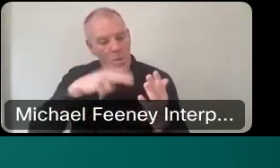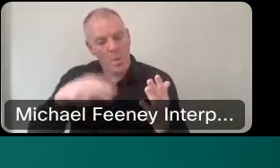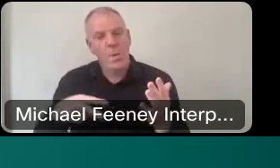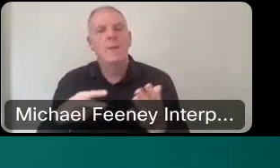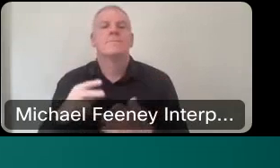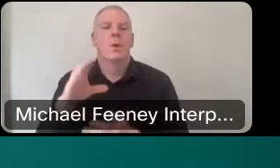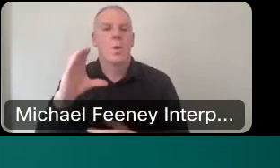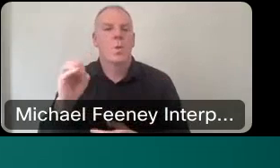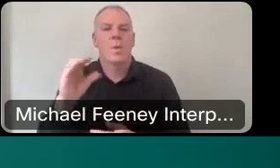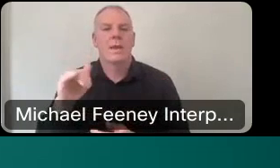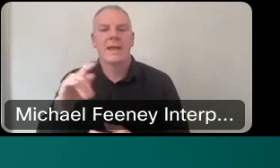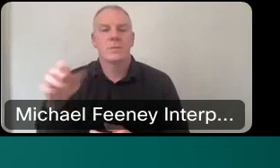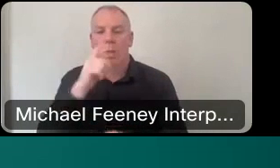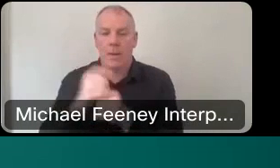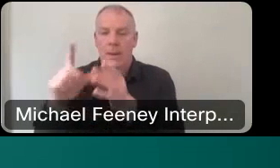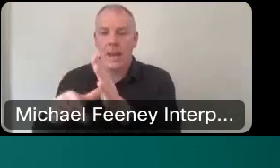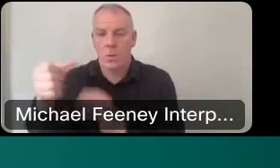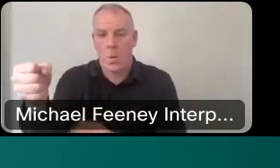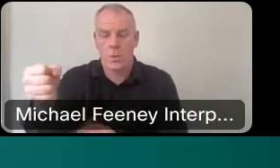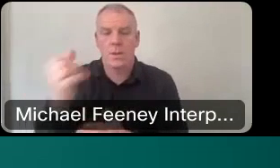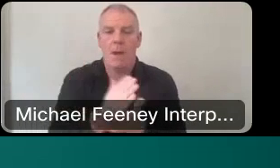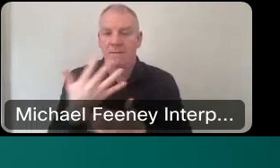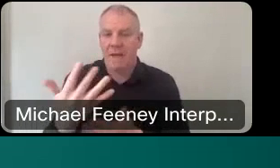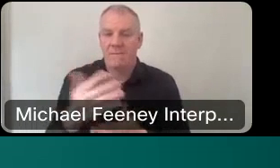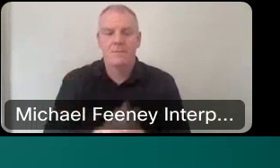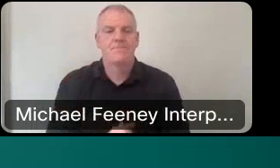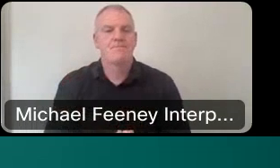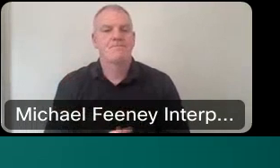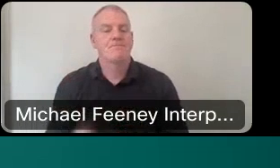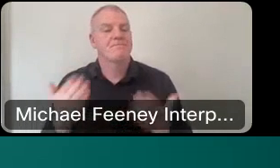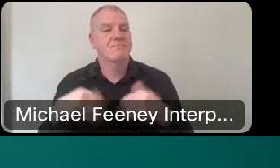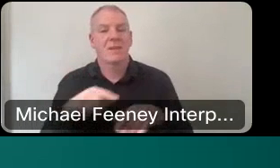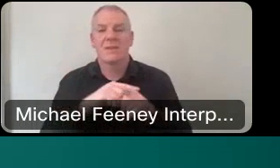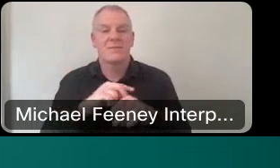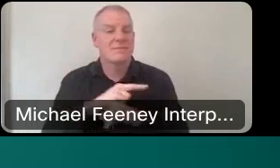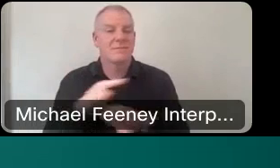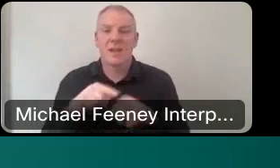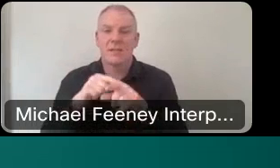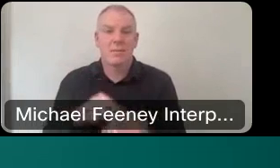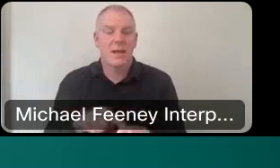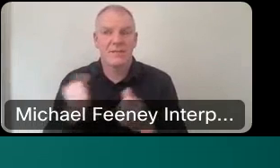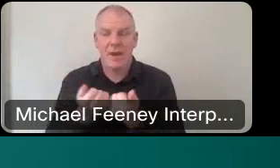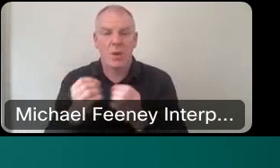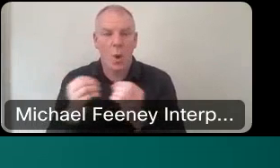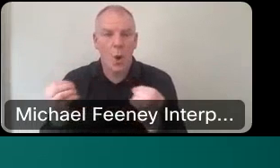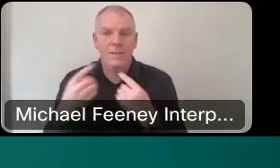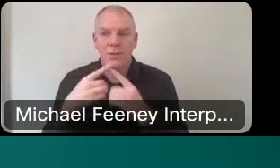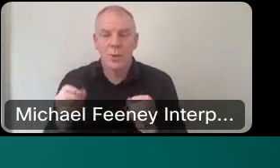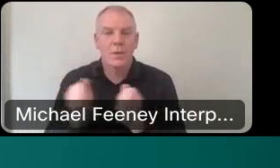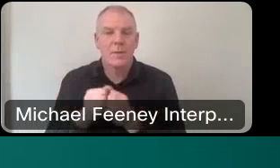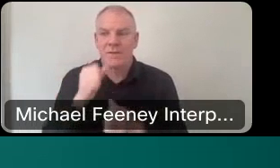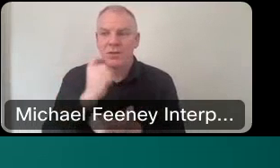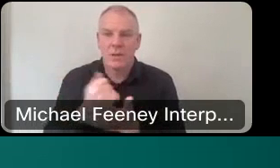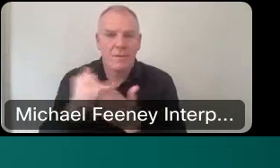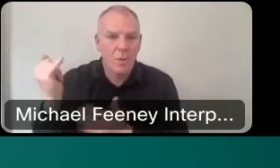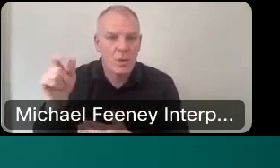Part 5 review process in a moment. Non-compliance to hold a requested notifiable incident open disclosure meeting following initial refusal